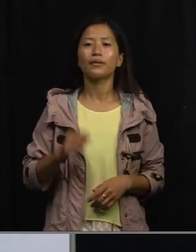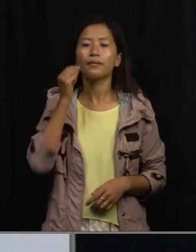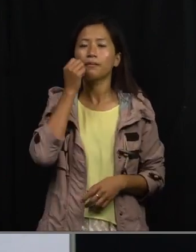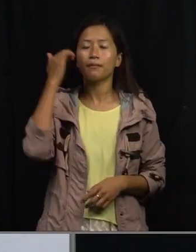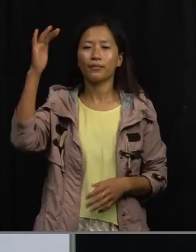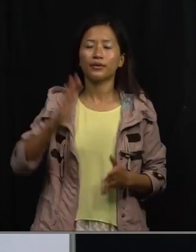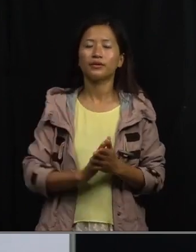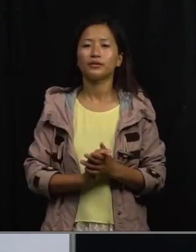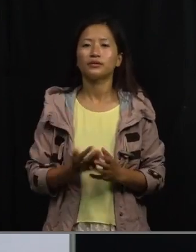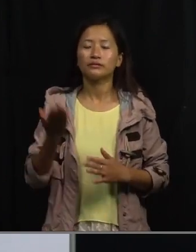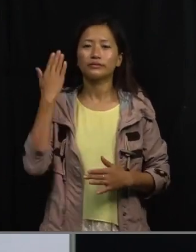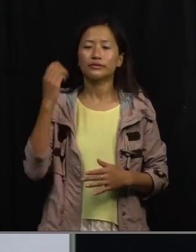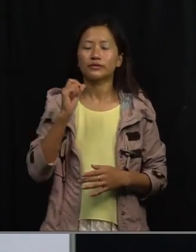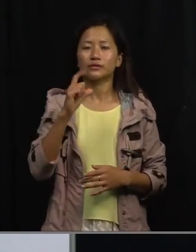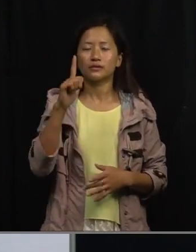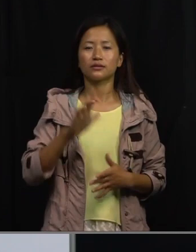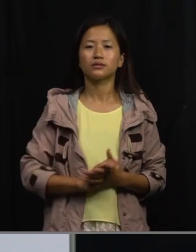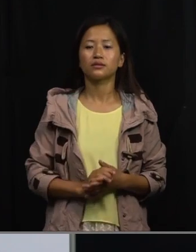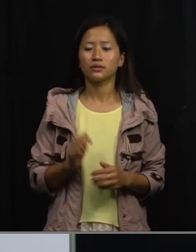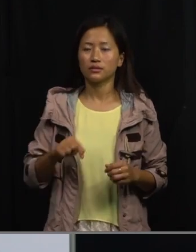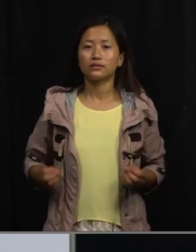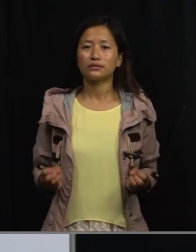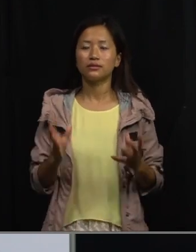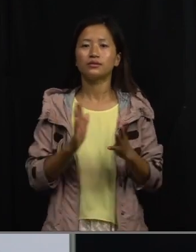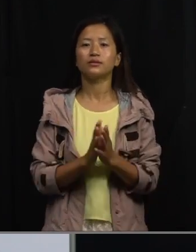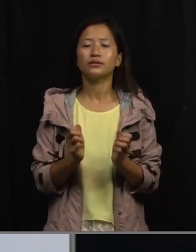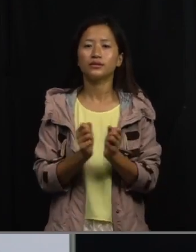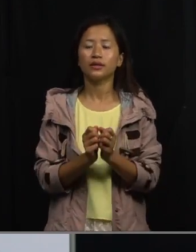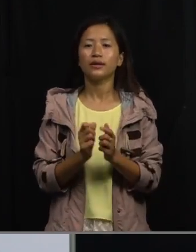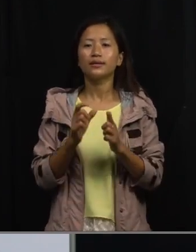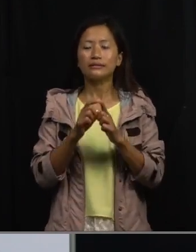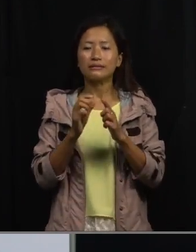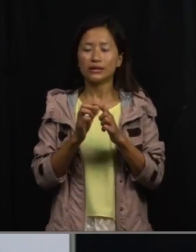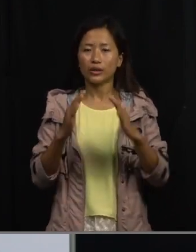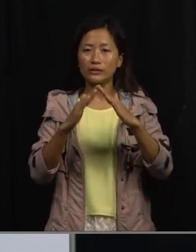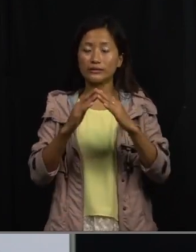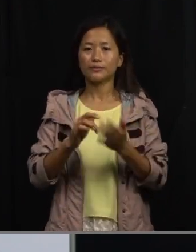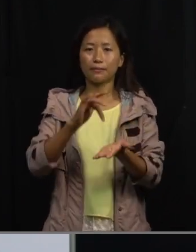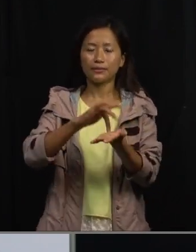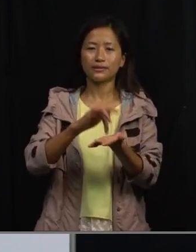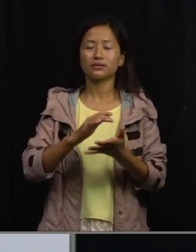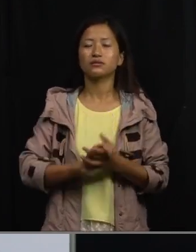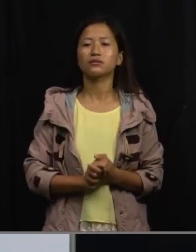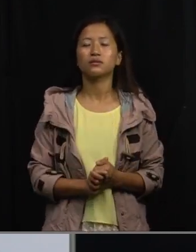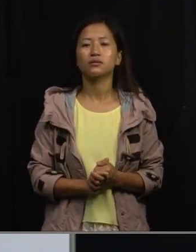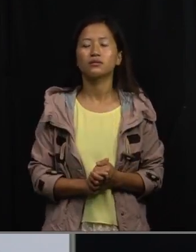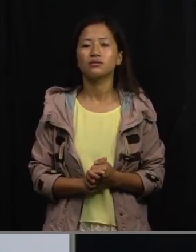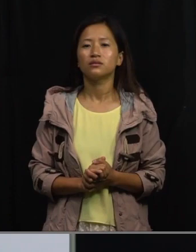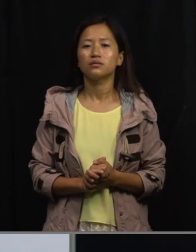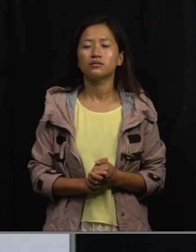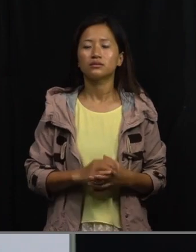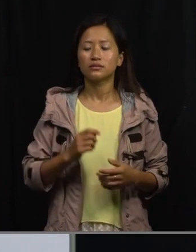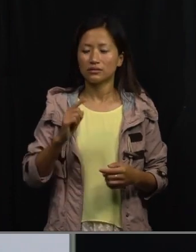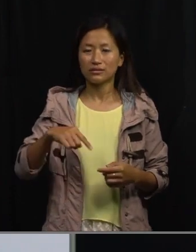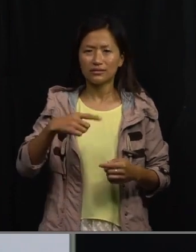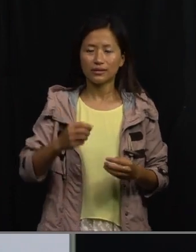the last or previous class. And so we will start with dwelling places, the dwelling places. And so the early